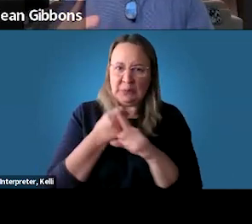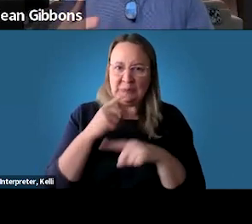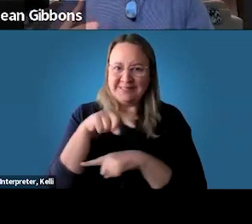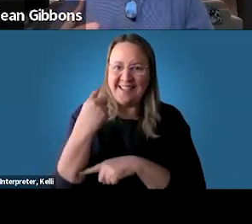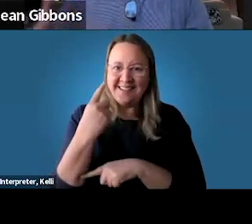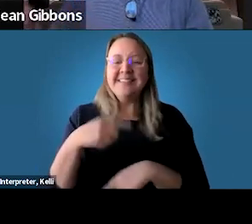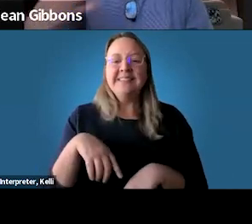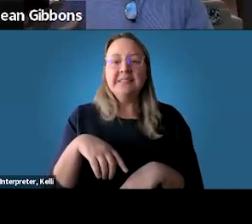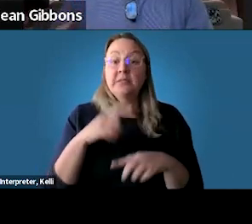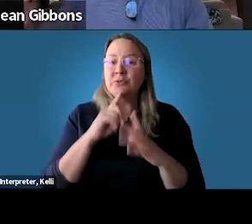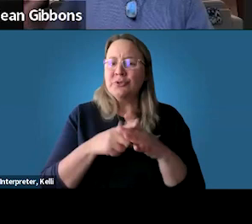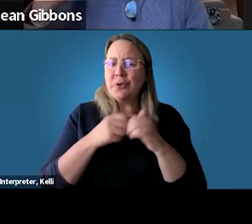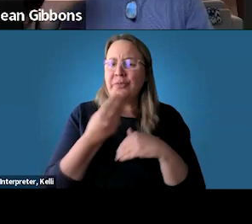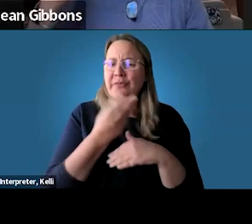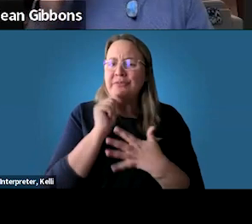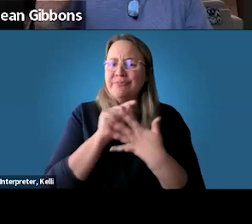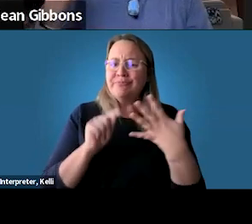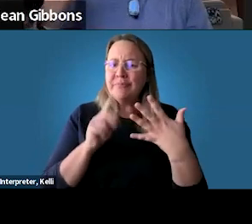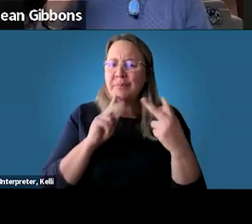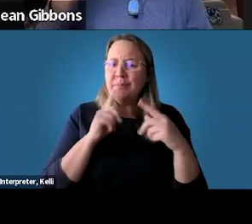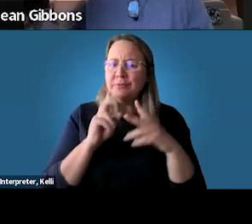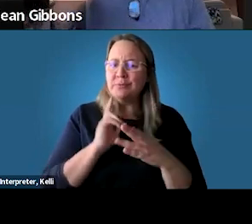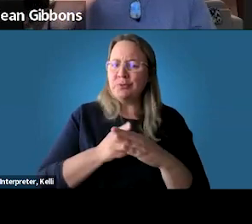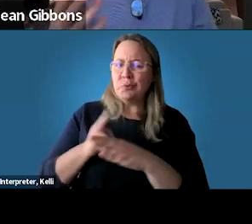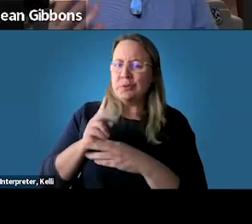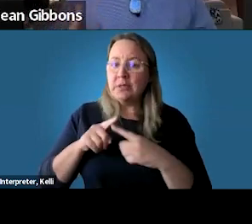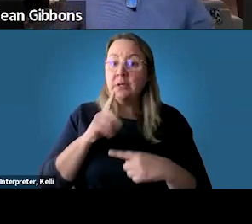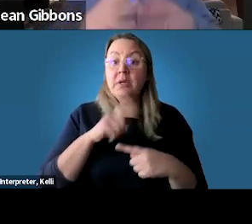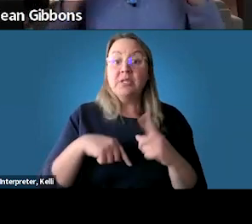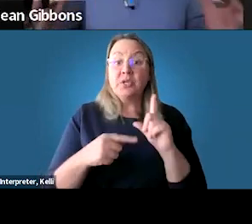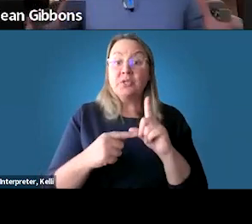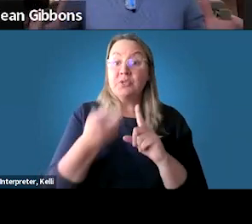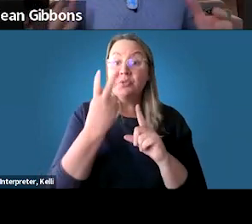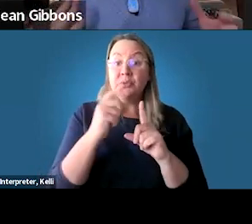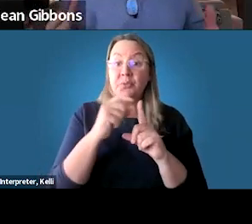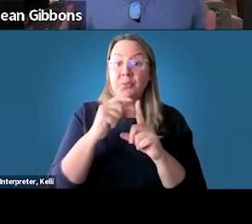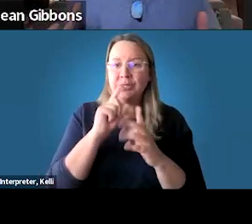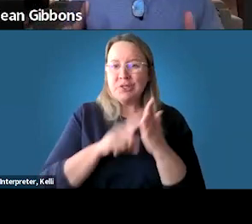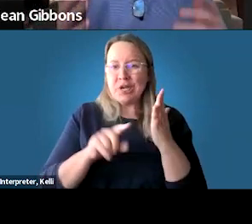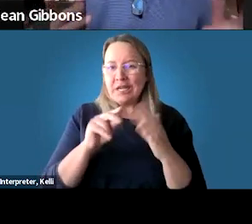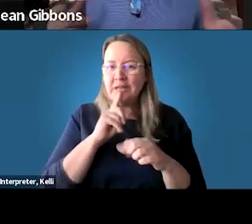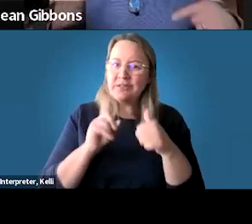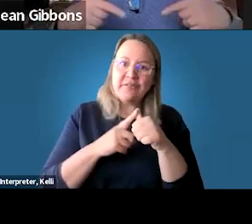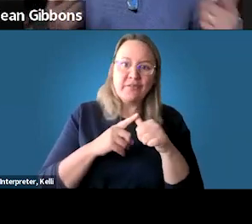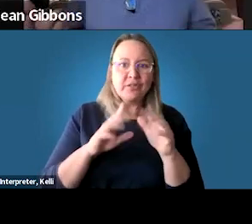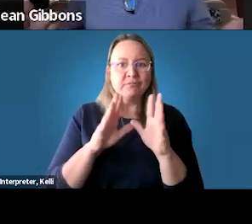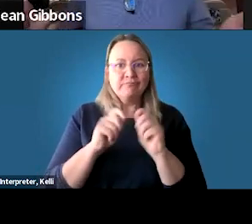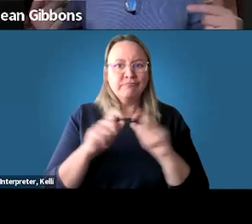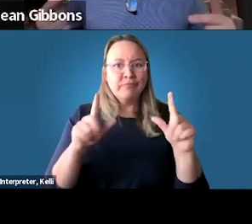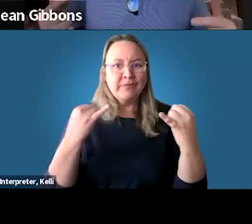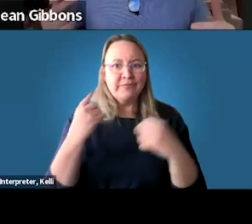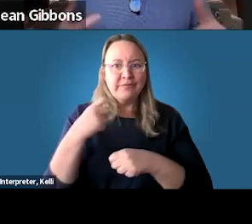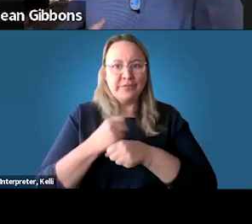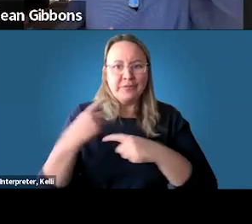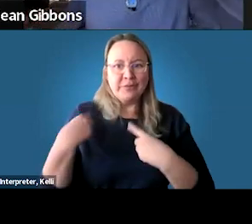going to start off with a couple things as folks come into the room. The first is our two-word check-in. This is obviously our first webinar of the year. So if you've been with us in the